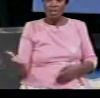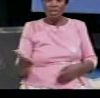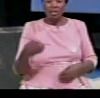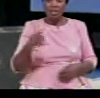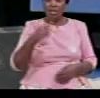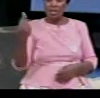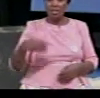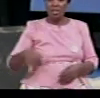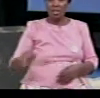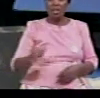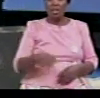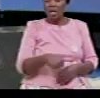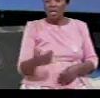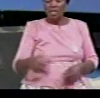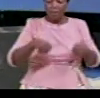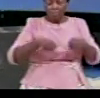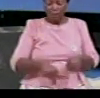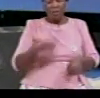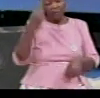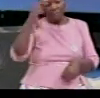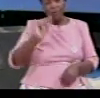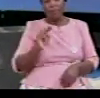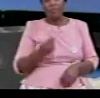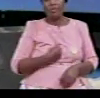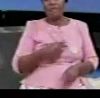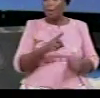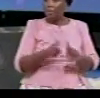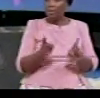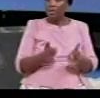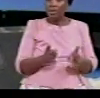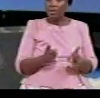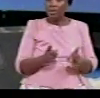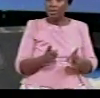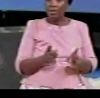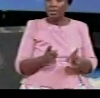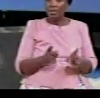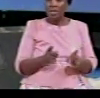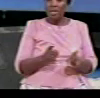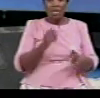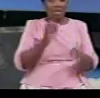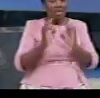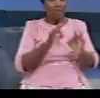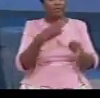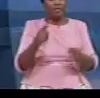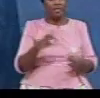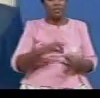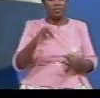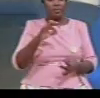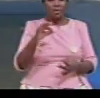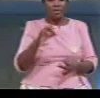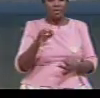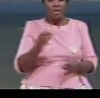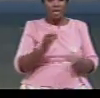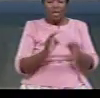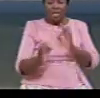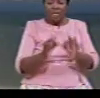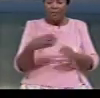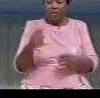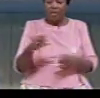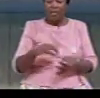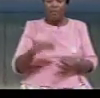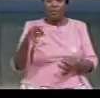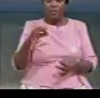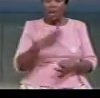anything permanent for us. But in the Spirit, in the Spirit. And